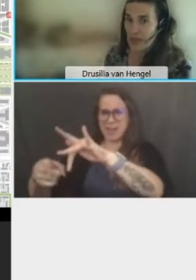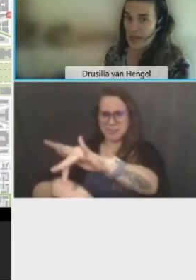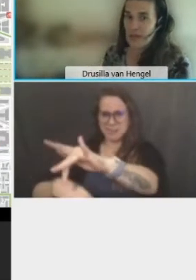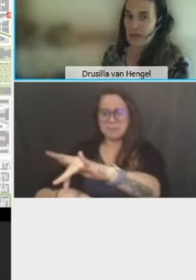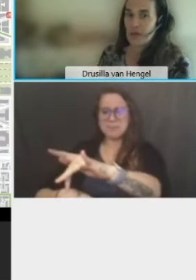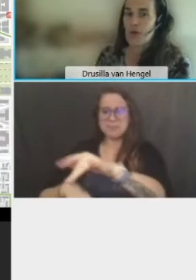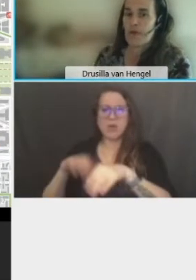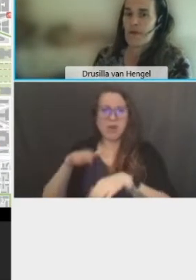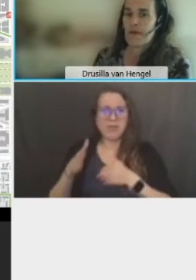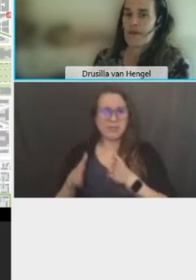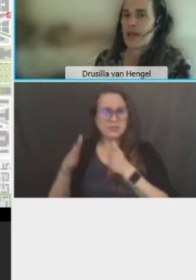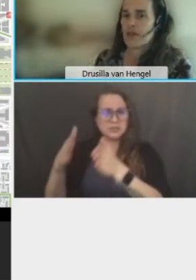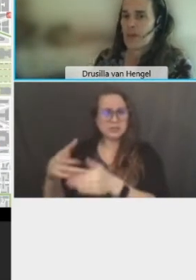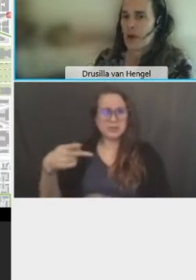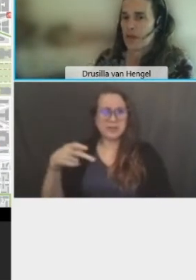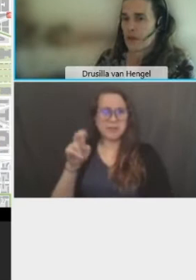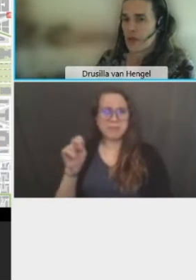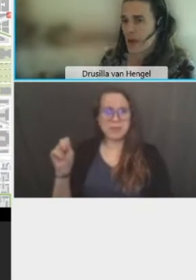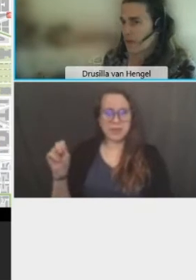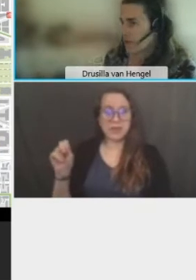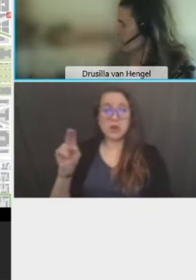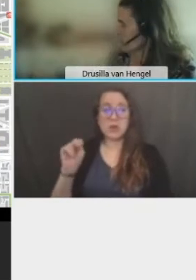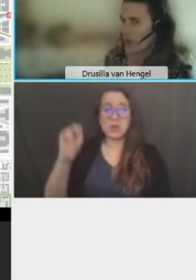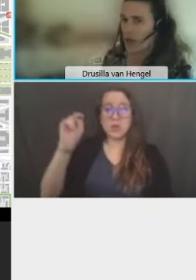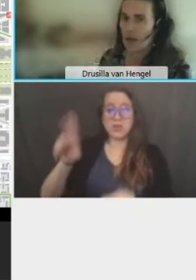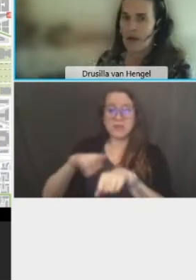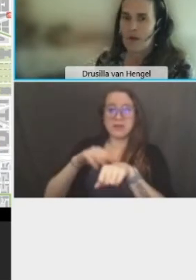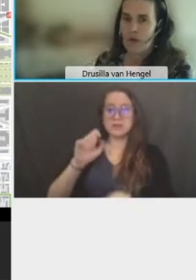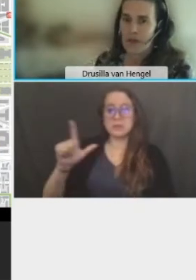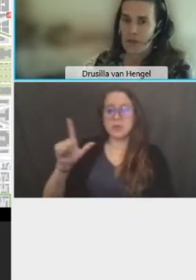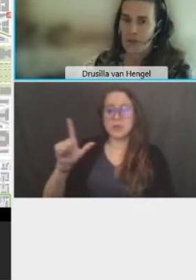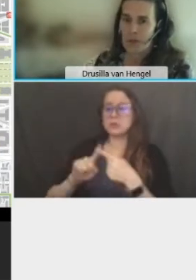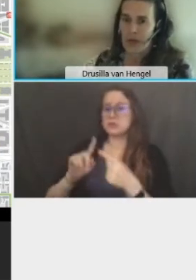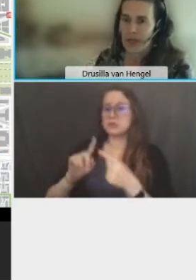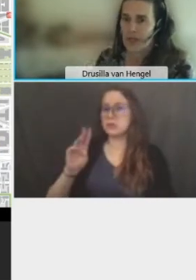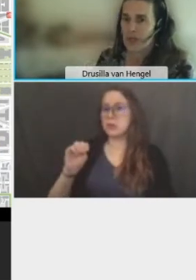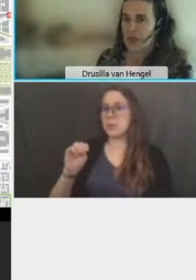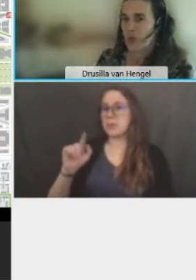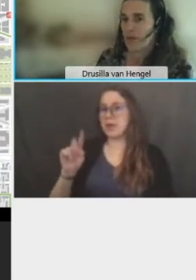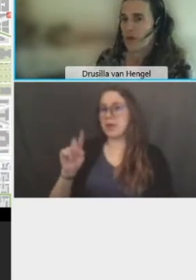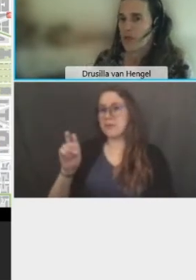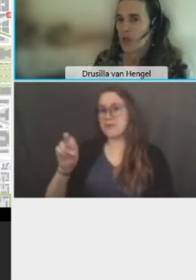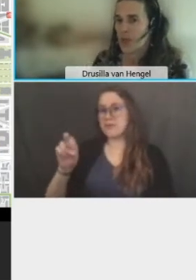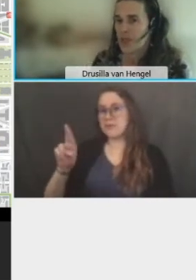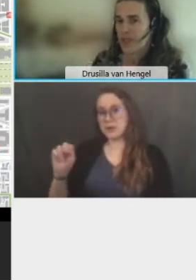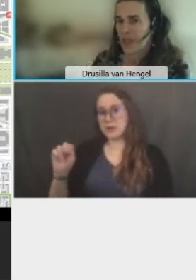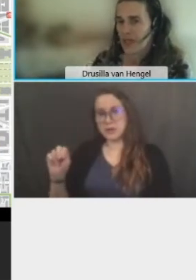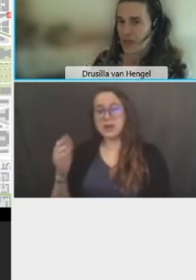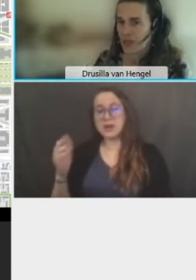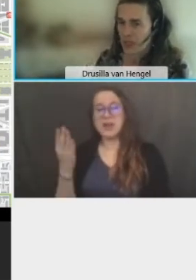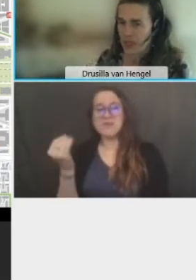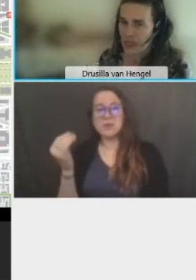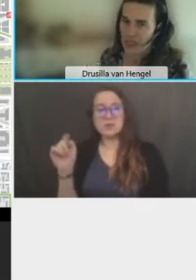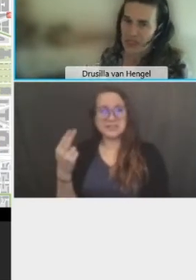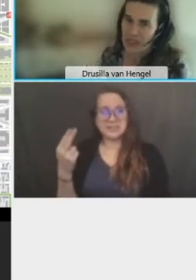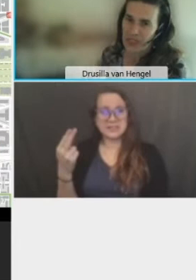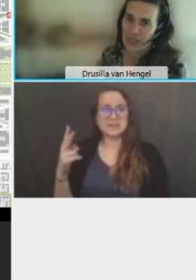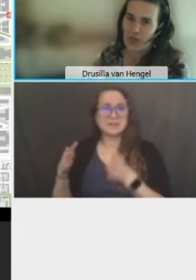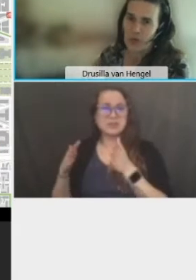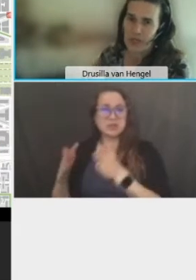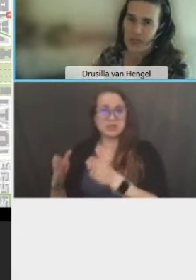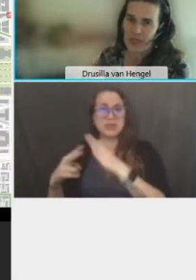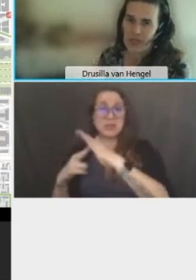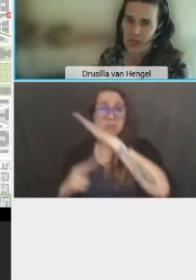Avenue cycle tracks north of the National Mall to the Mount Vernon Trail 14th Street Bridge, which is one of only 2 bridges that connects Virginia to